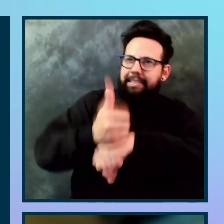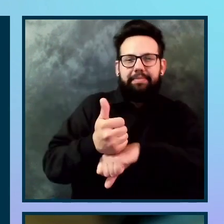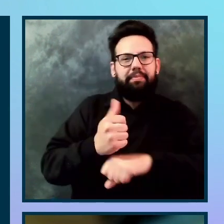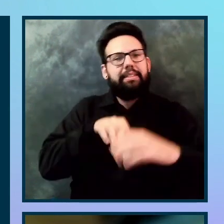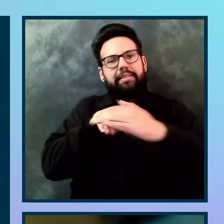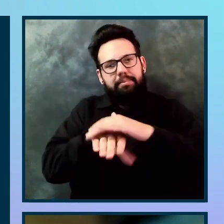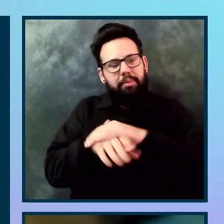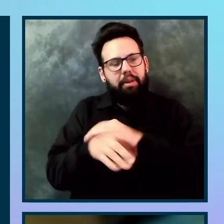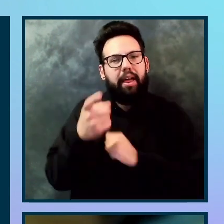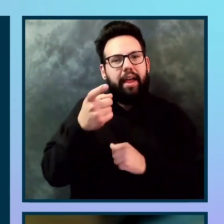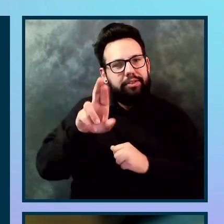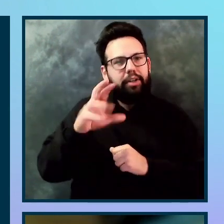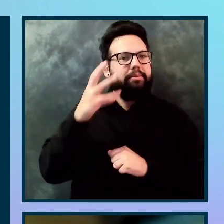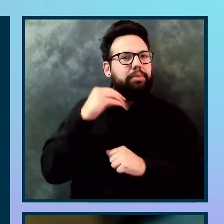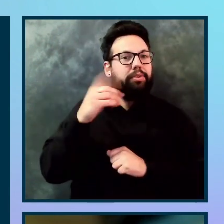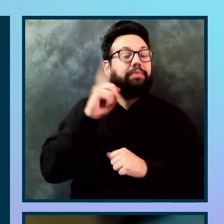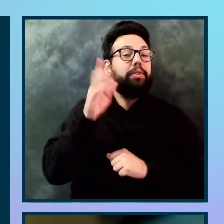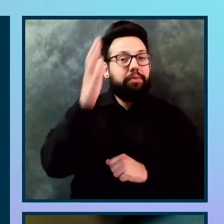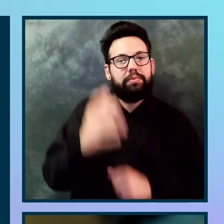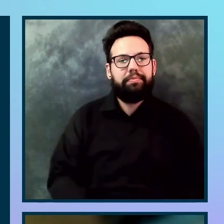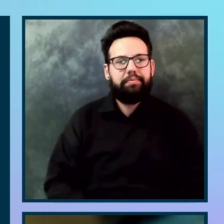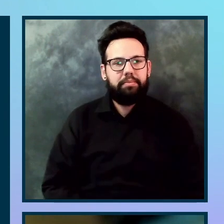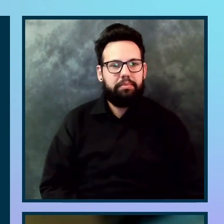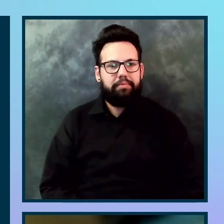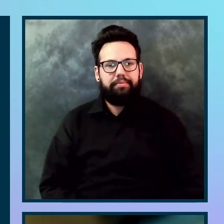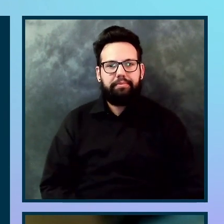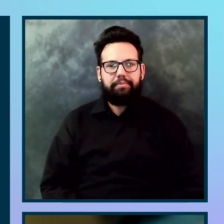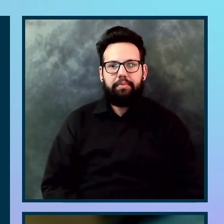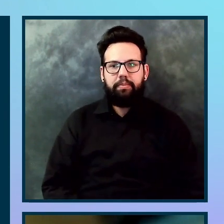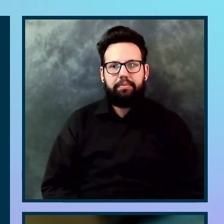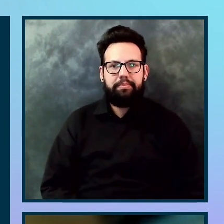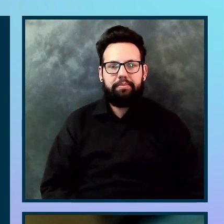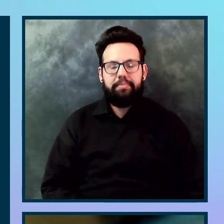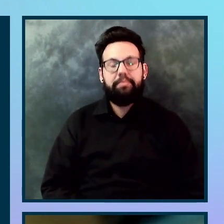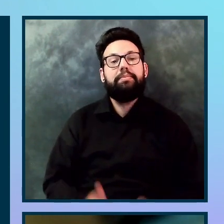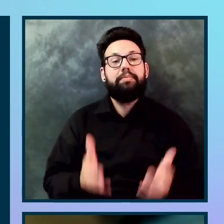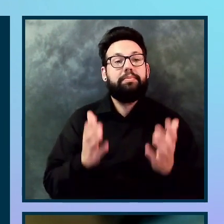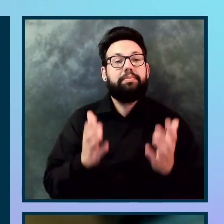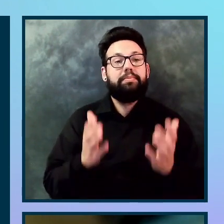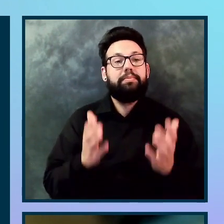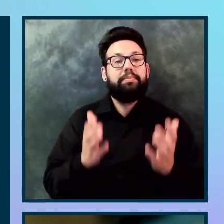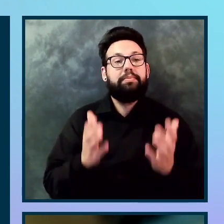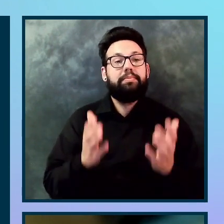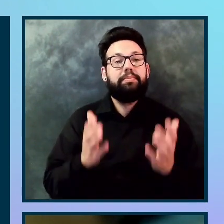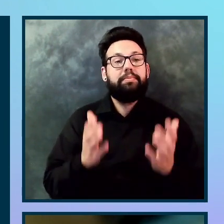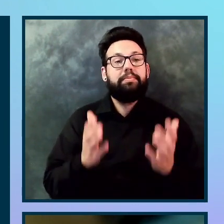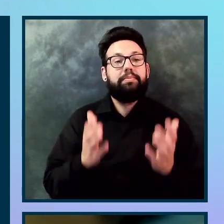experiences in the imagined future? Well, the first thing is we're going to need it to be a lot easier to go